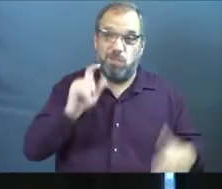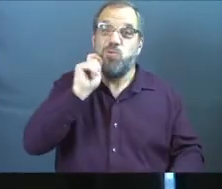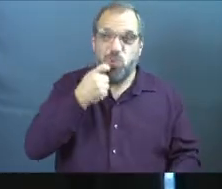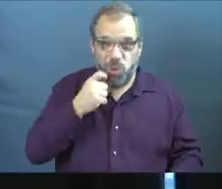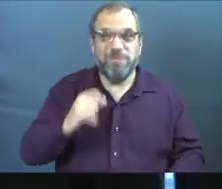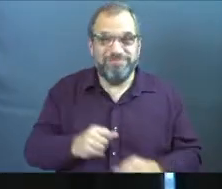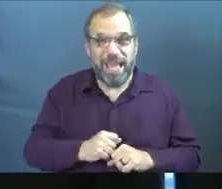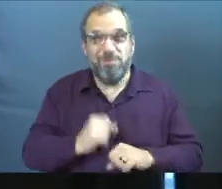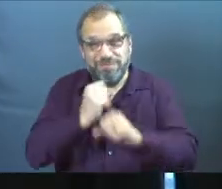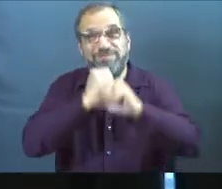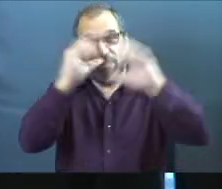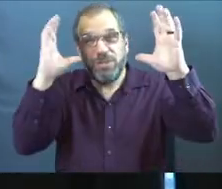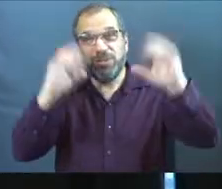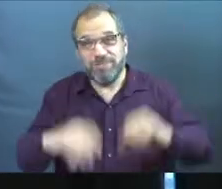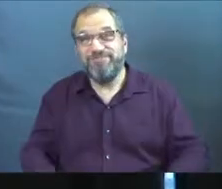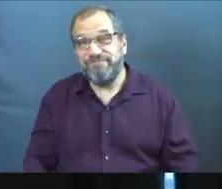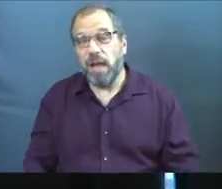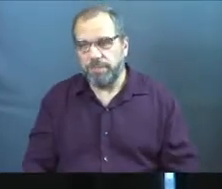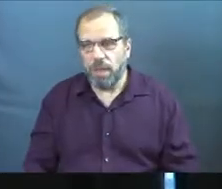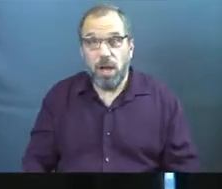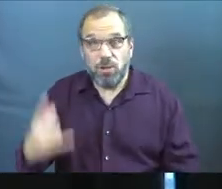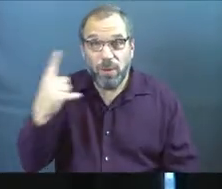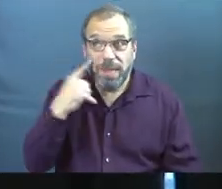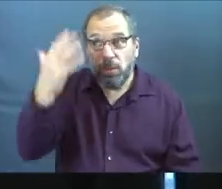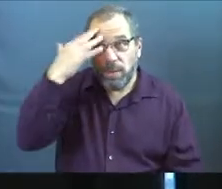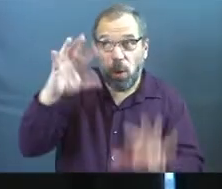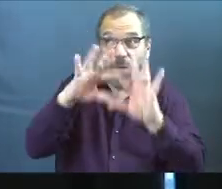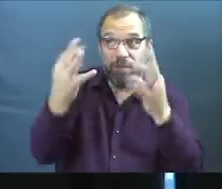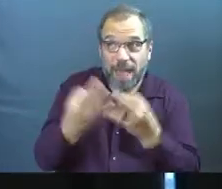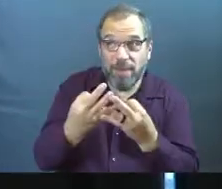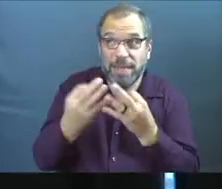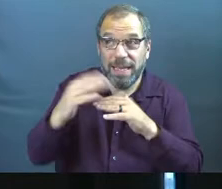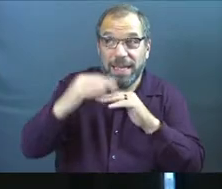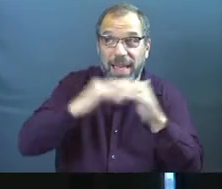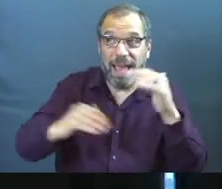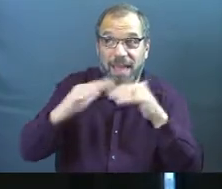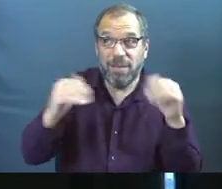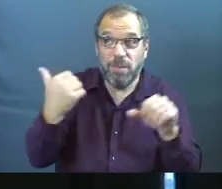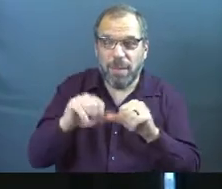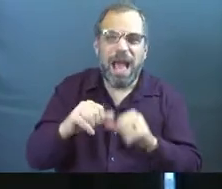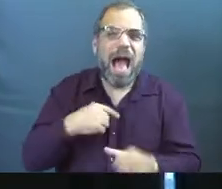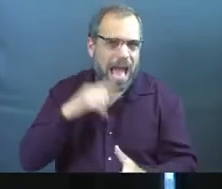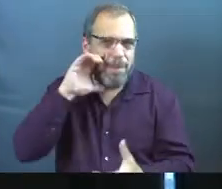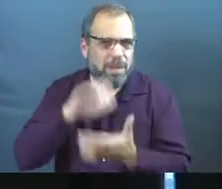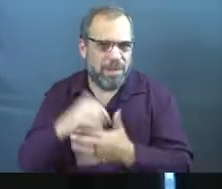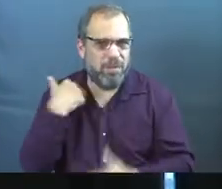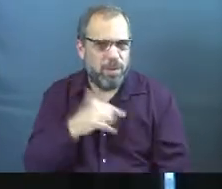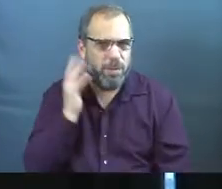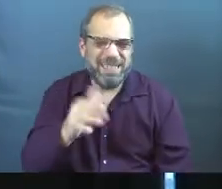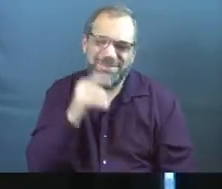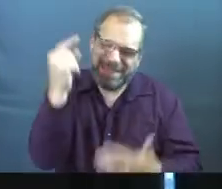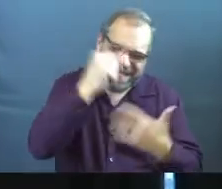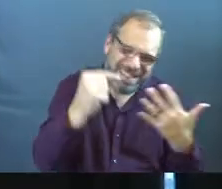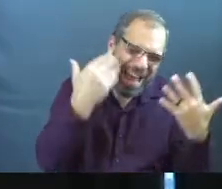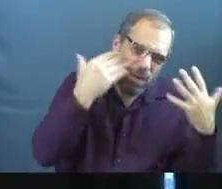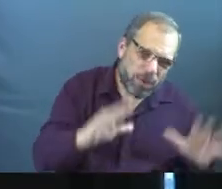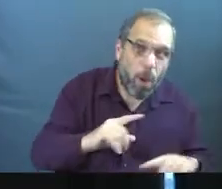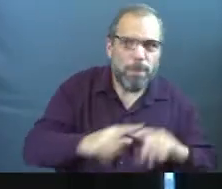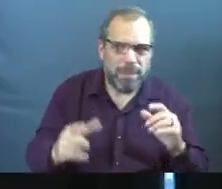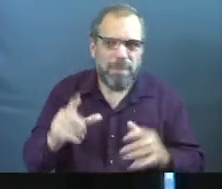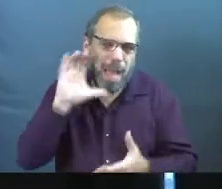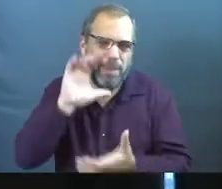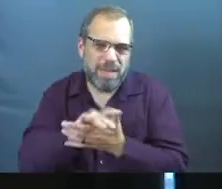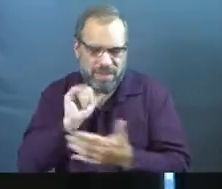cool picture. So, again, do we think we'll know our loved ones? Will we know them, remember them? I believe we will. Don't know all the details, but I believe we